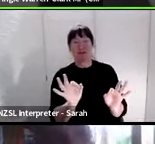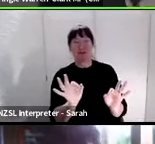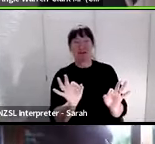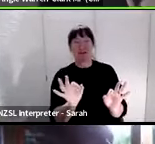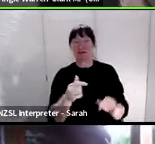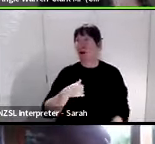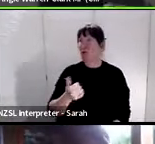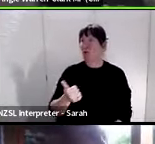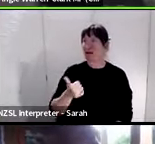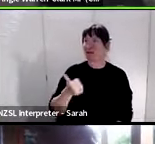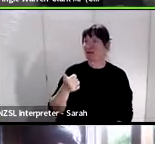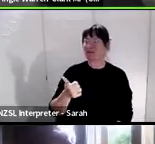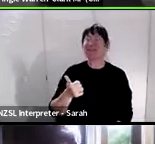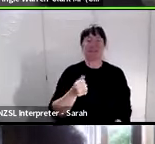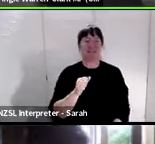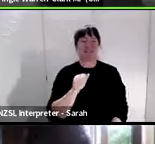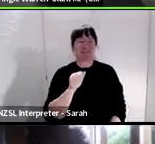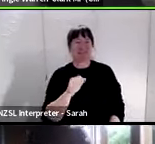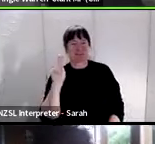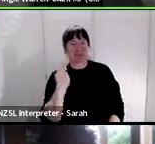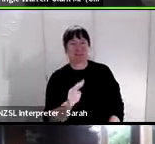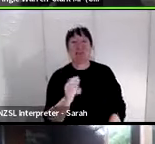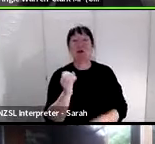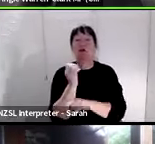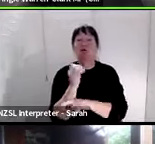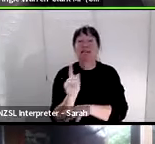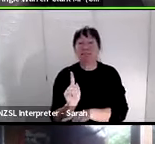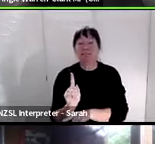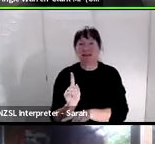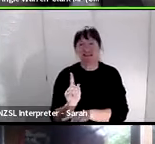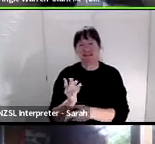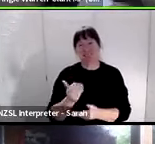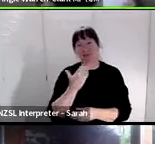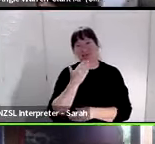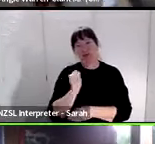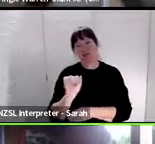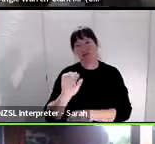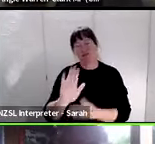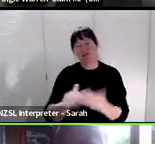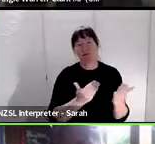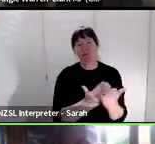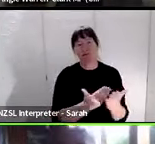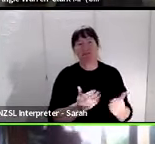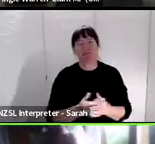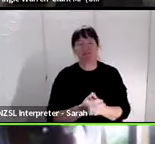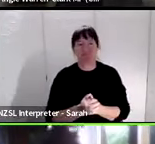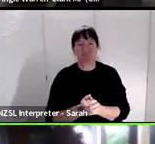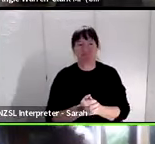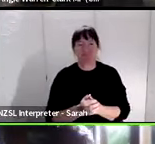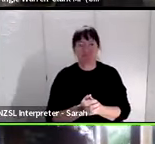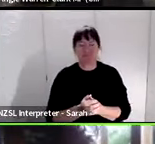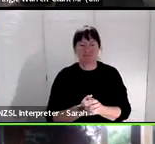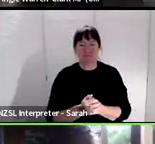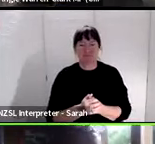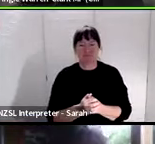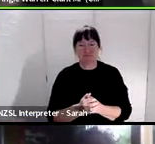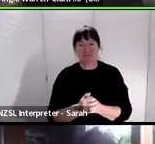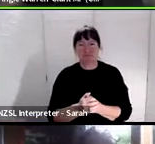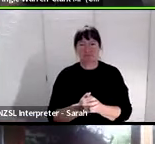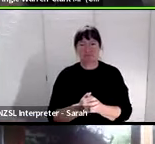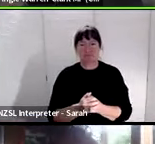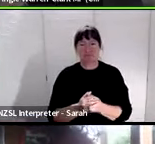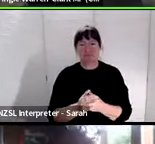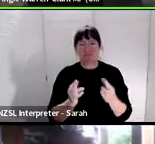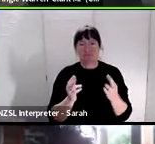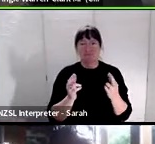Oh, you. okay. We can see you. Now we have 10 minutes with you. Thank you for your submission. Thank you. I hope